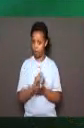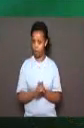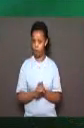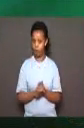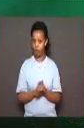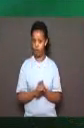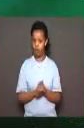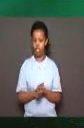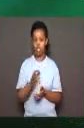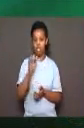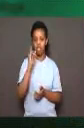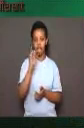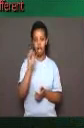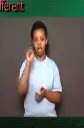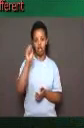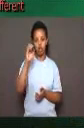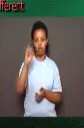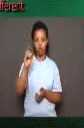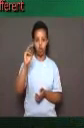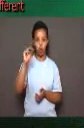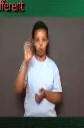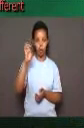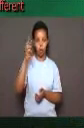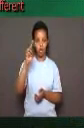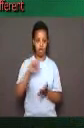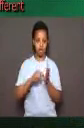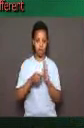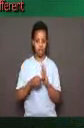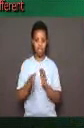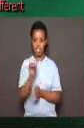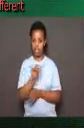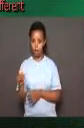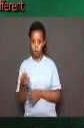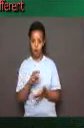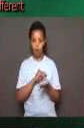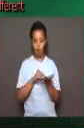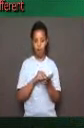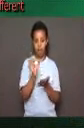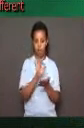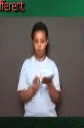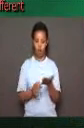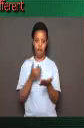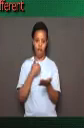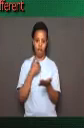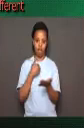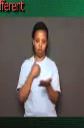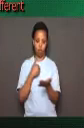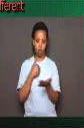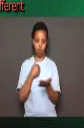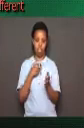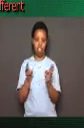An isomer is a compound with the same molecular formula but a